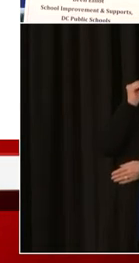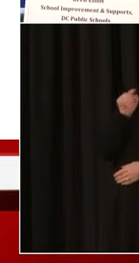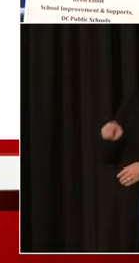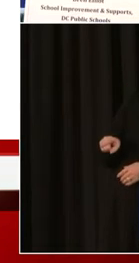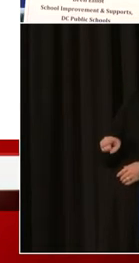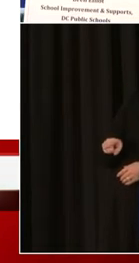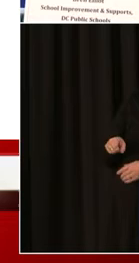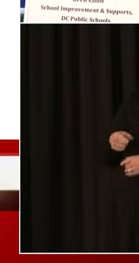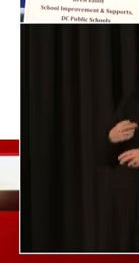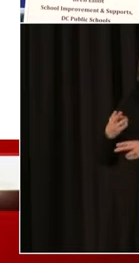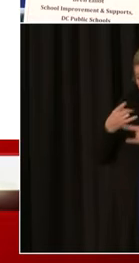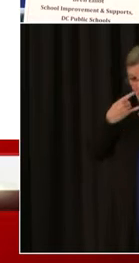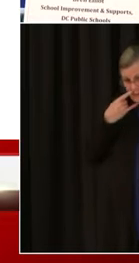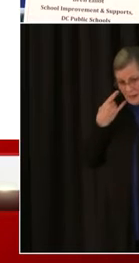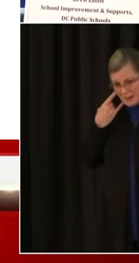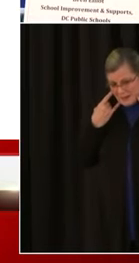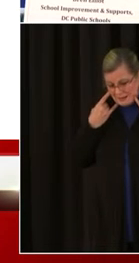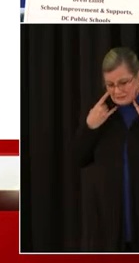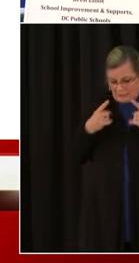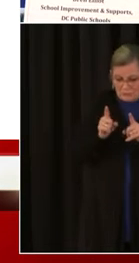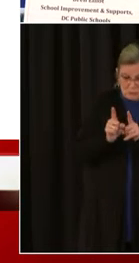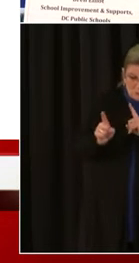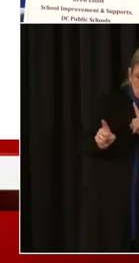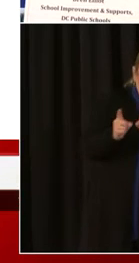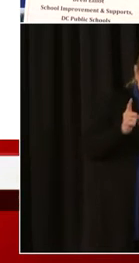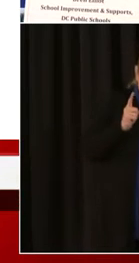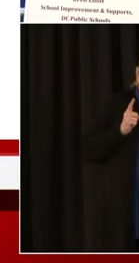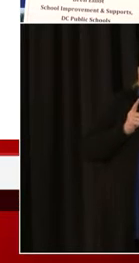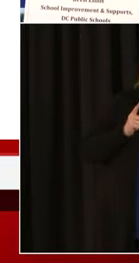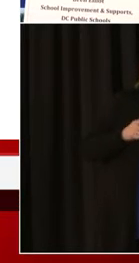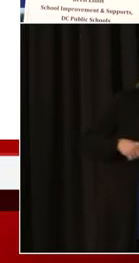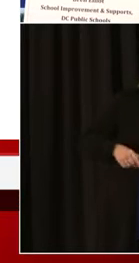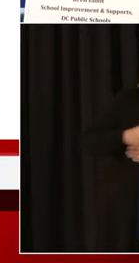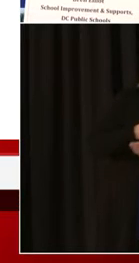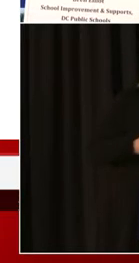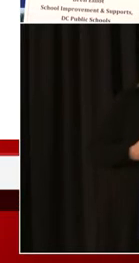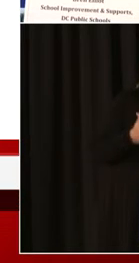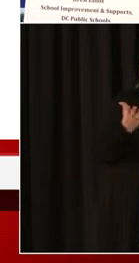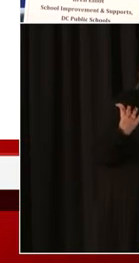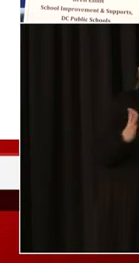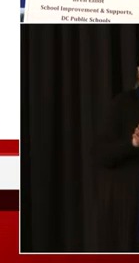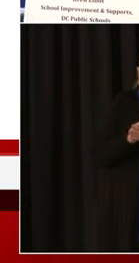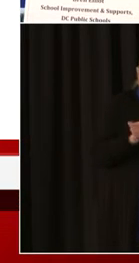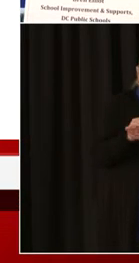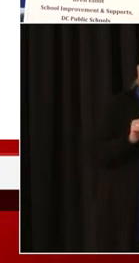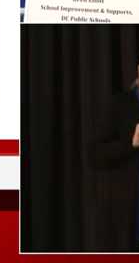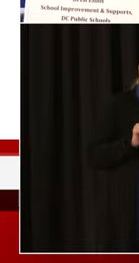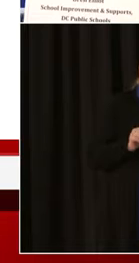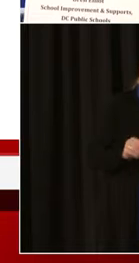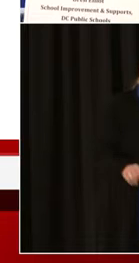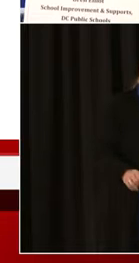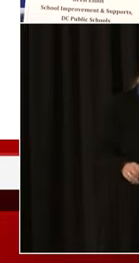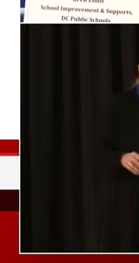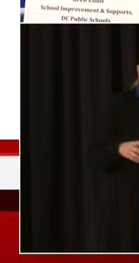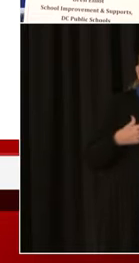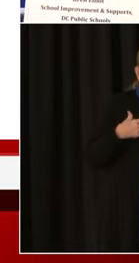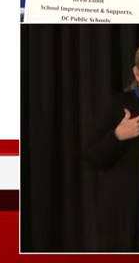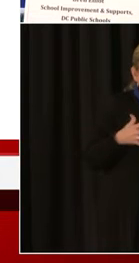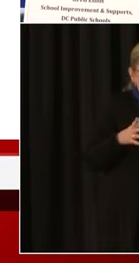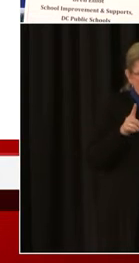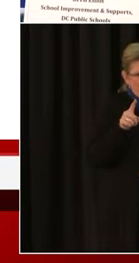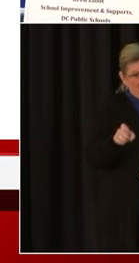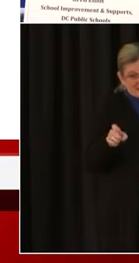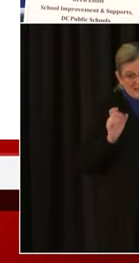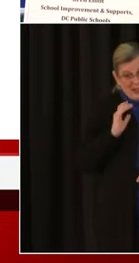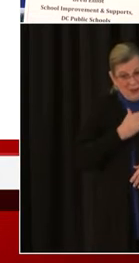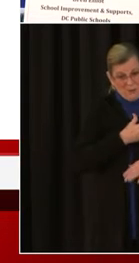includes mask wearing, social distancing, and frequent hand washing. In addition, we asked